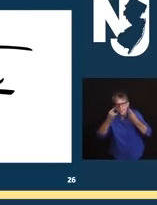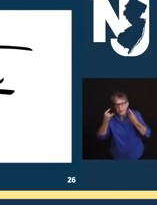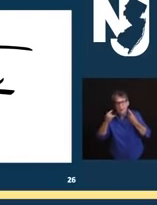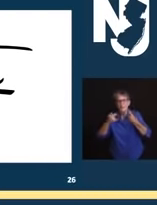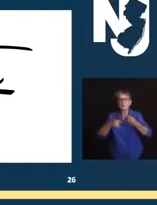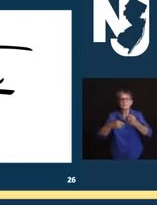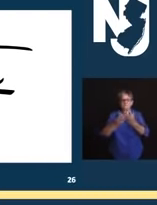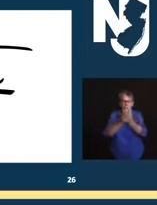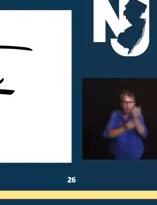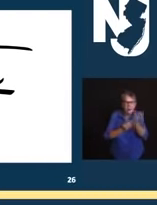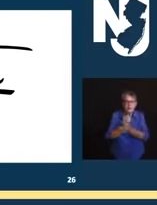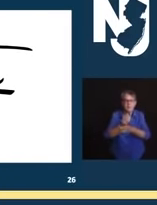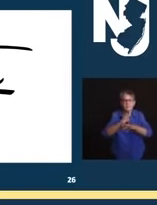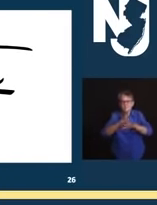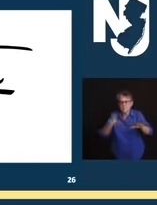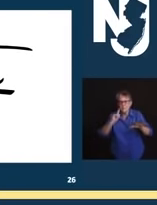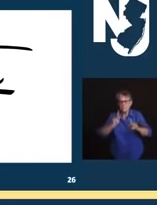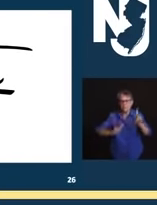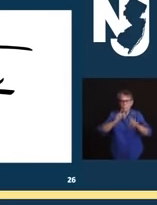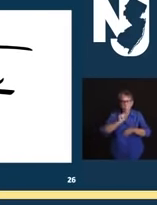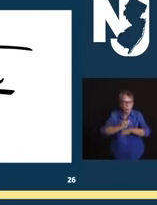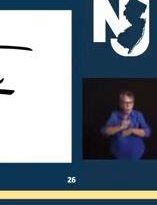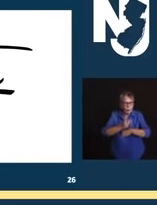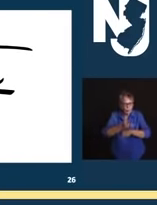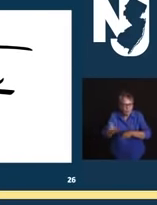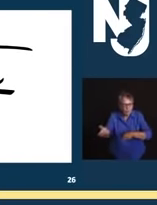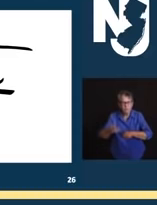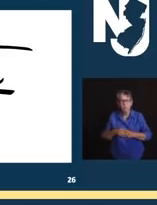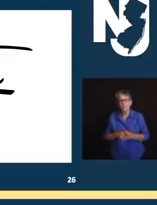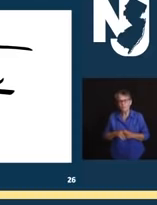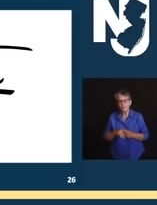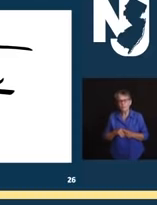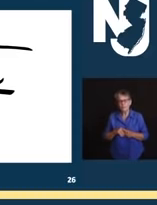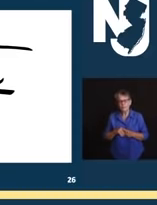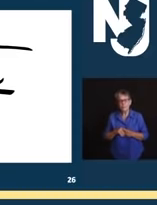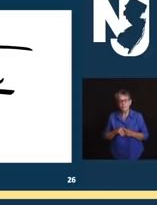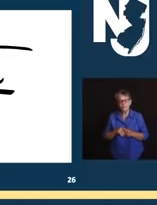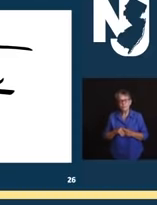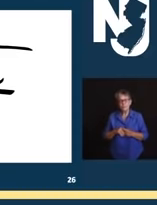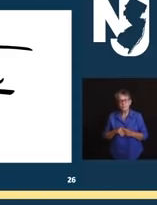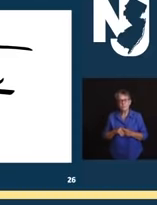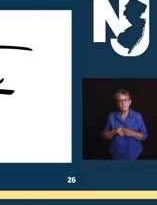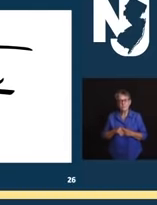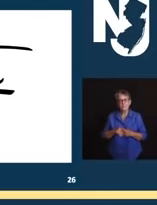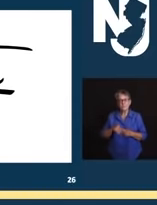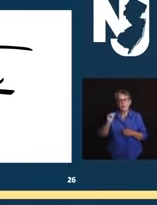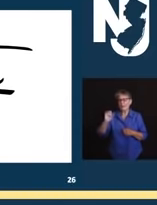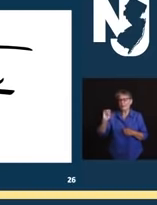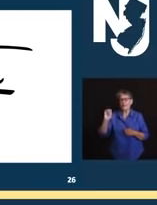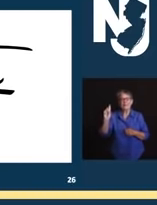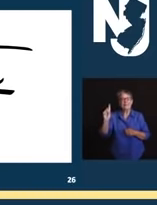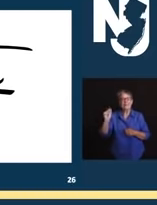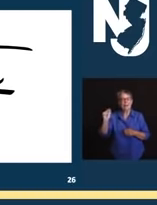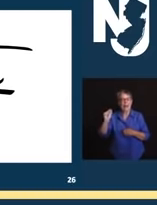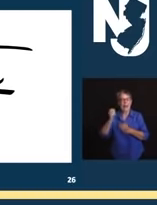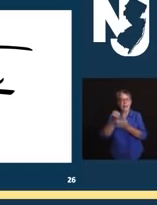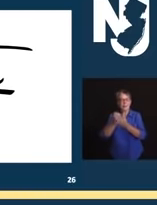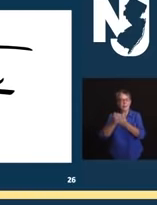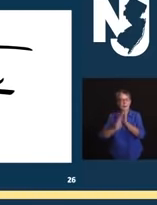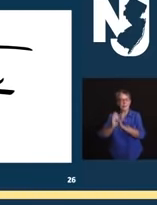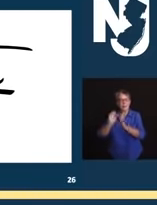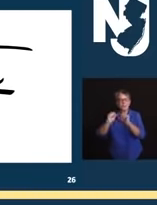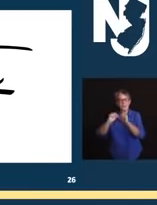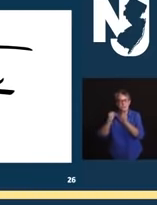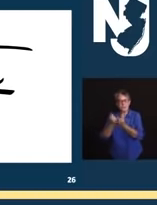variety of financial assistance tools throughout this pandemic. And they, by the way, walked me through. They're now open